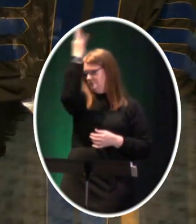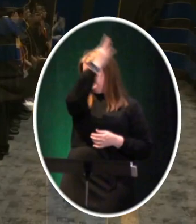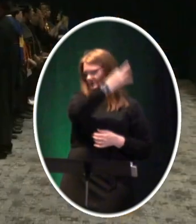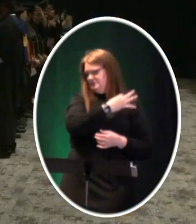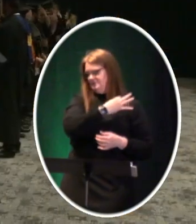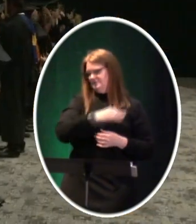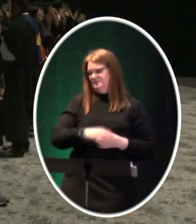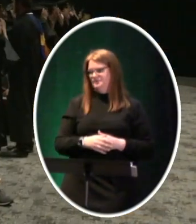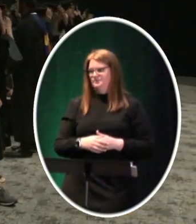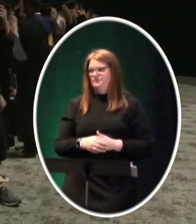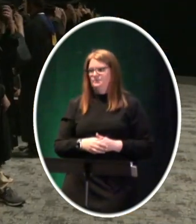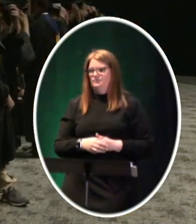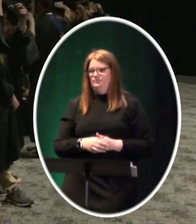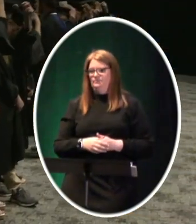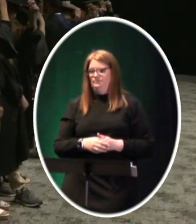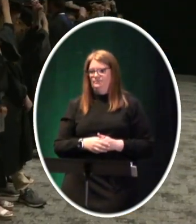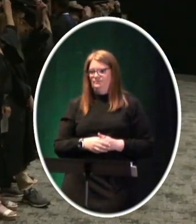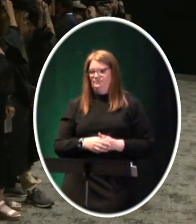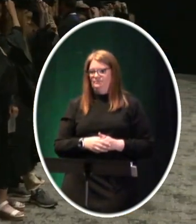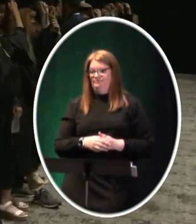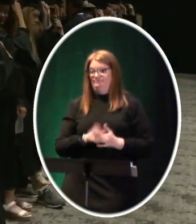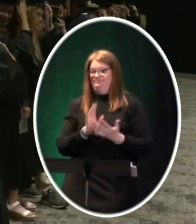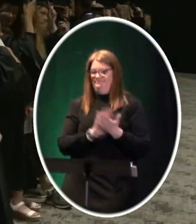left side.